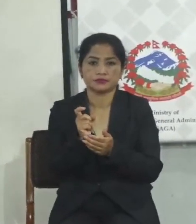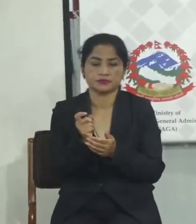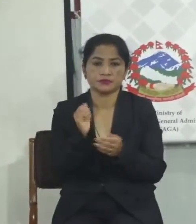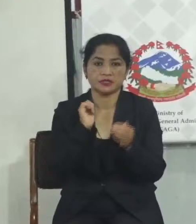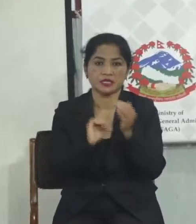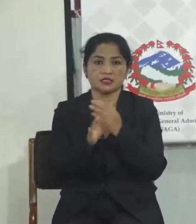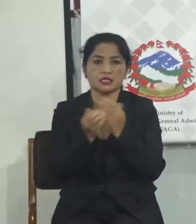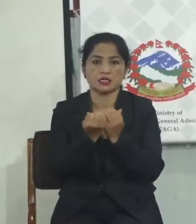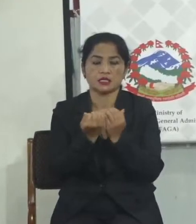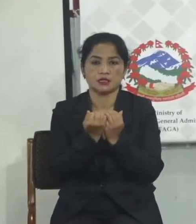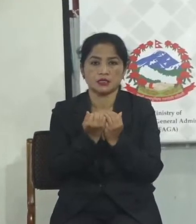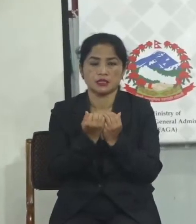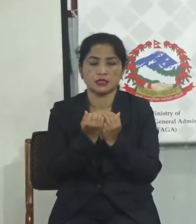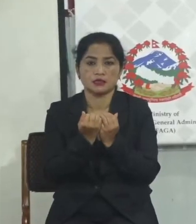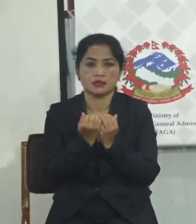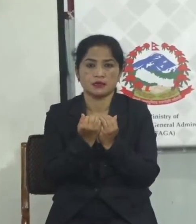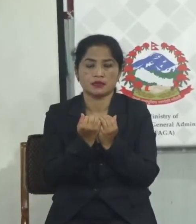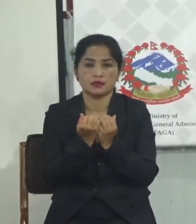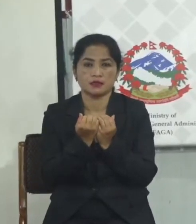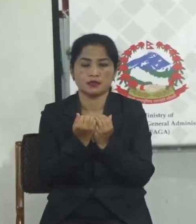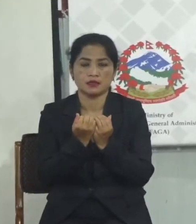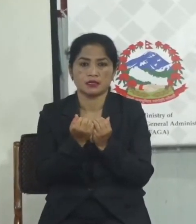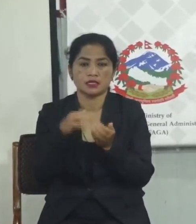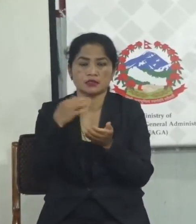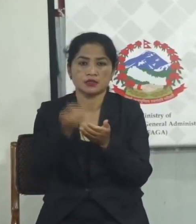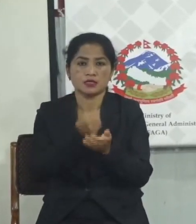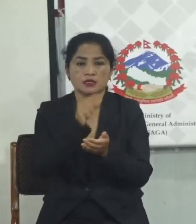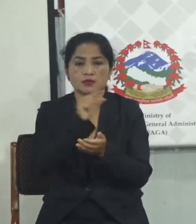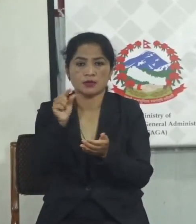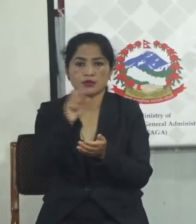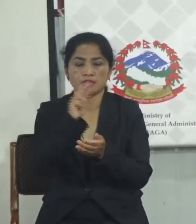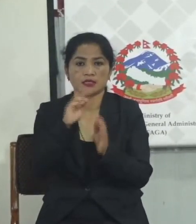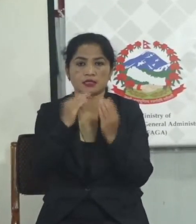Administration, Tribhuvan University,